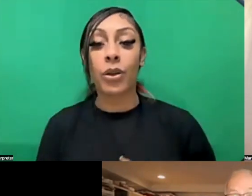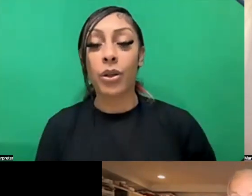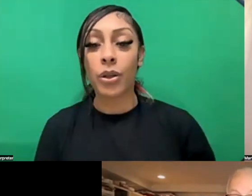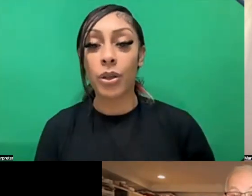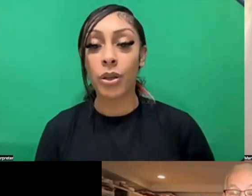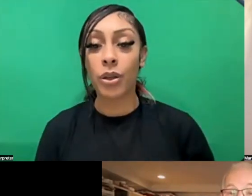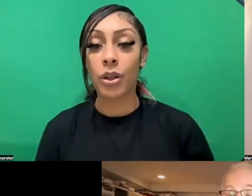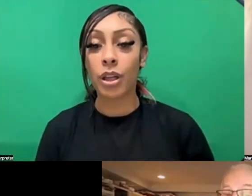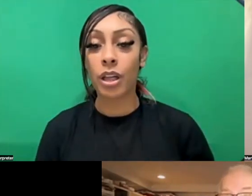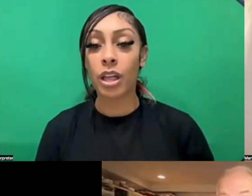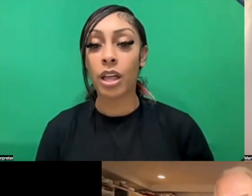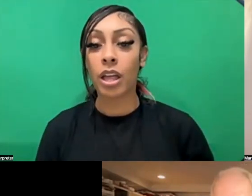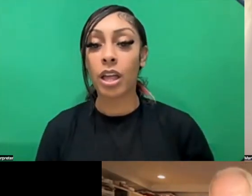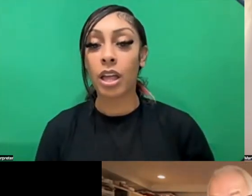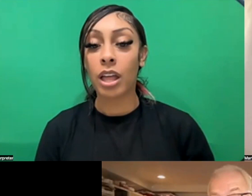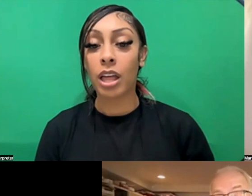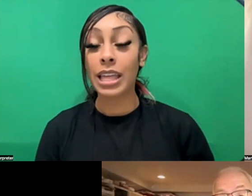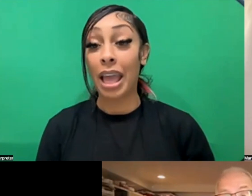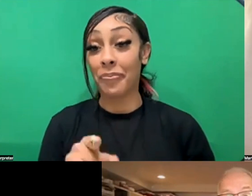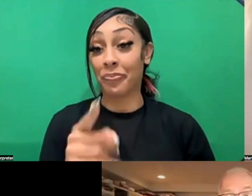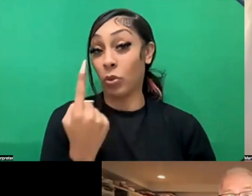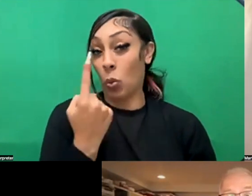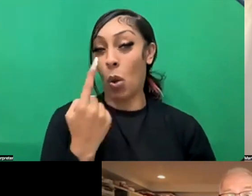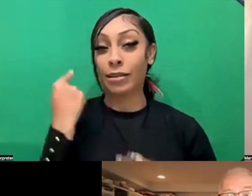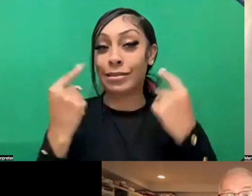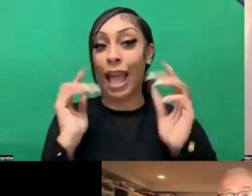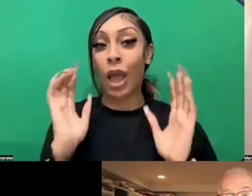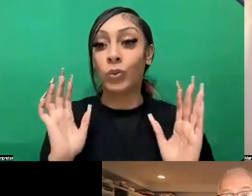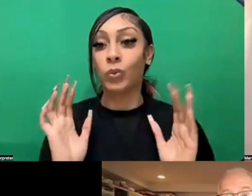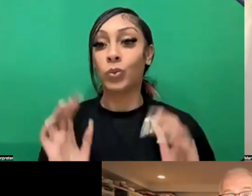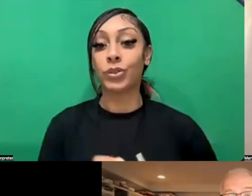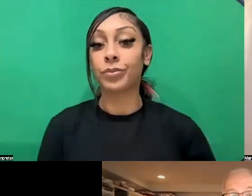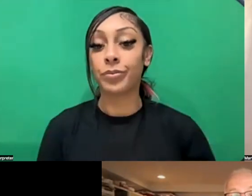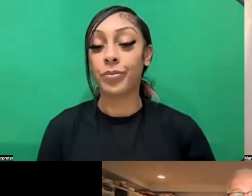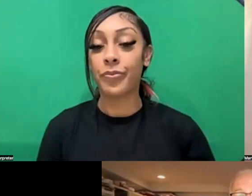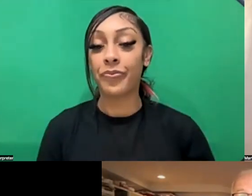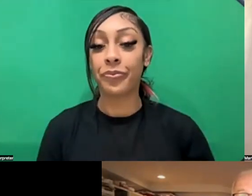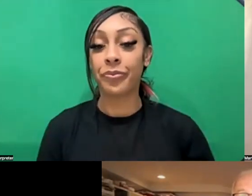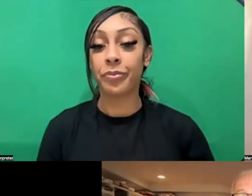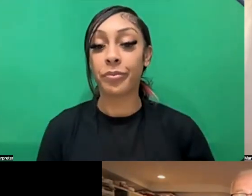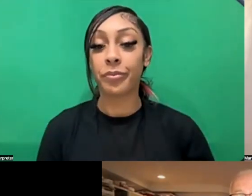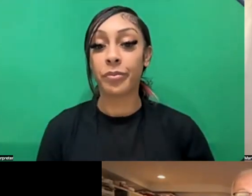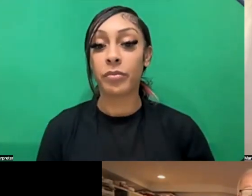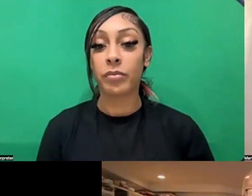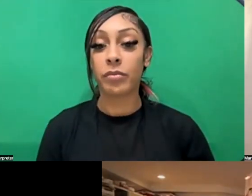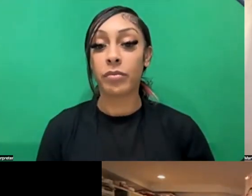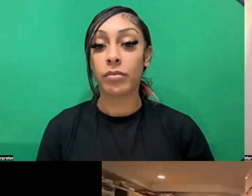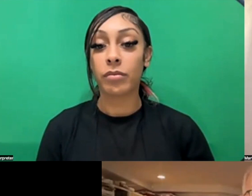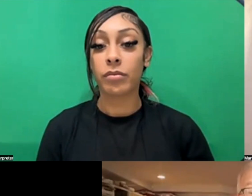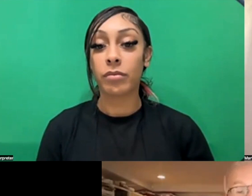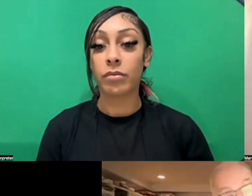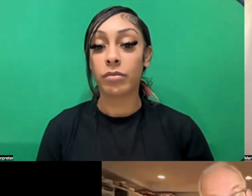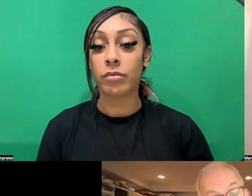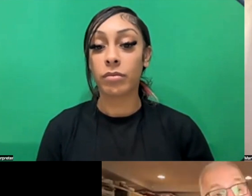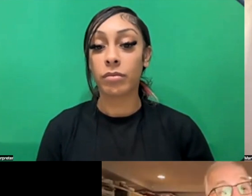Was it just for that loud sound, or Yeah, the? it was just for your LinnStrument part. Yeah. Oh, okay.